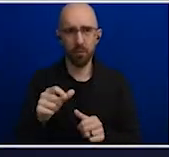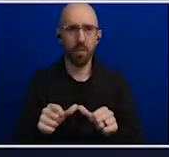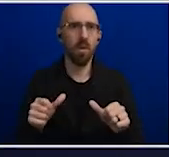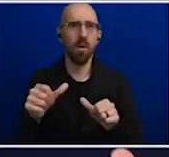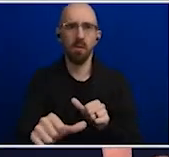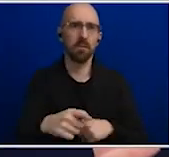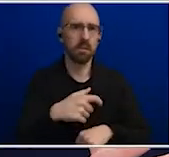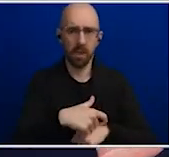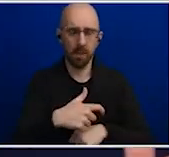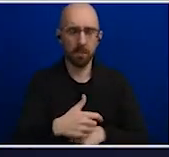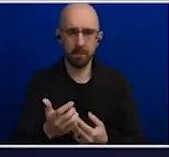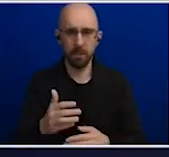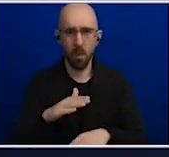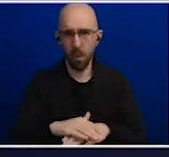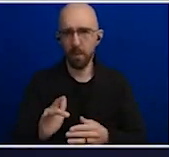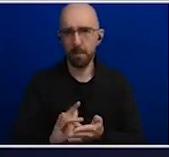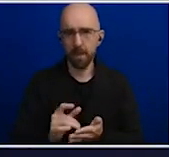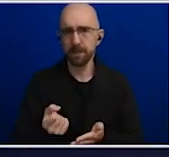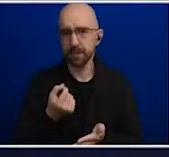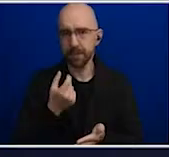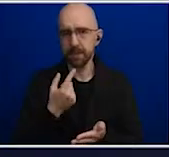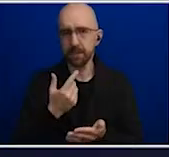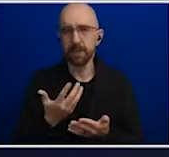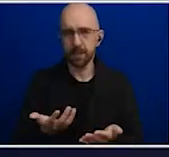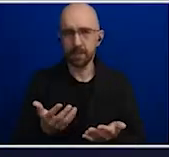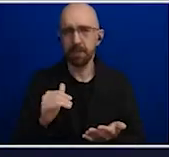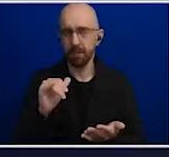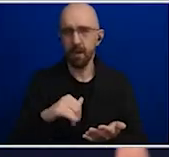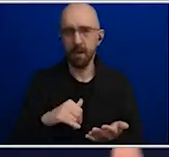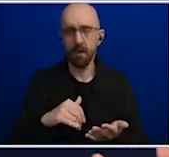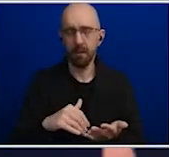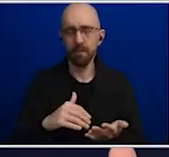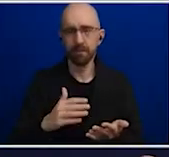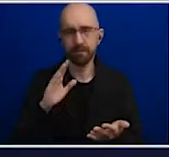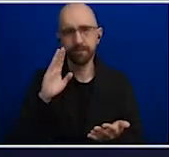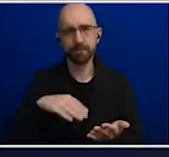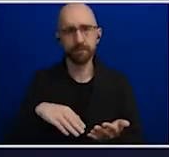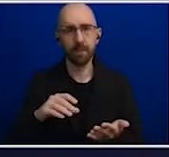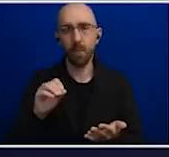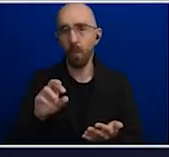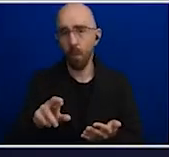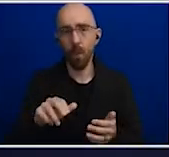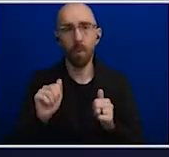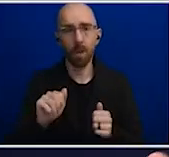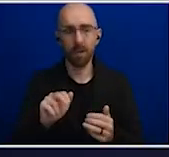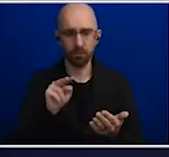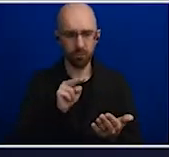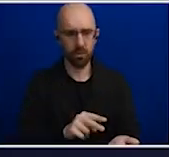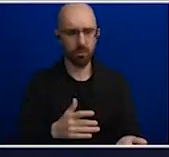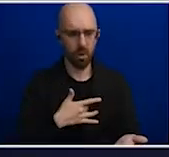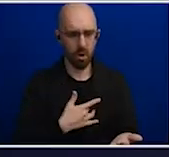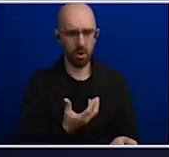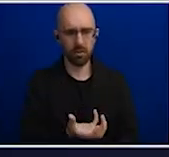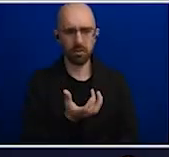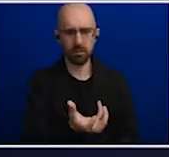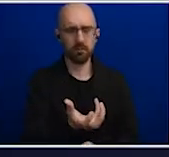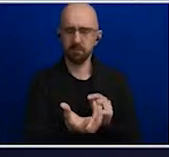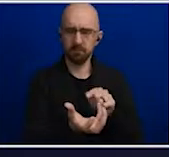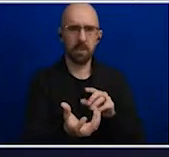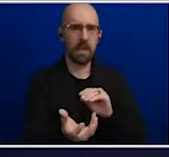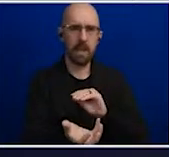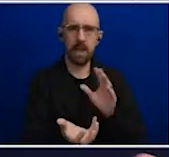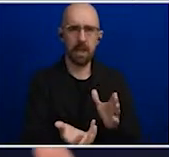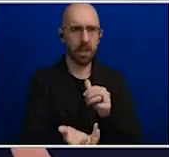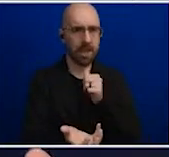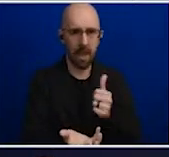on medicines, or you can just look at the heart and you say, this is clearly not something that we're going to be